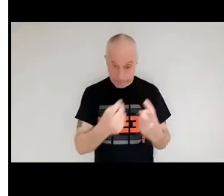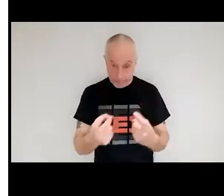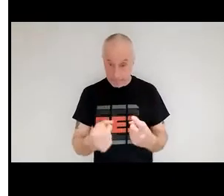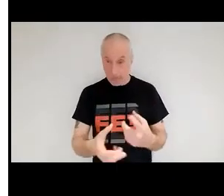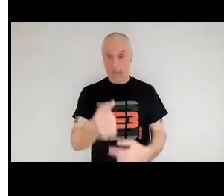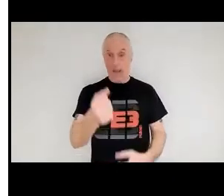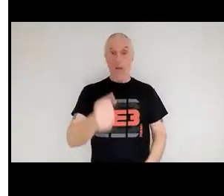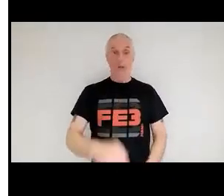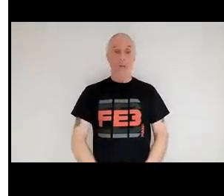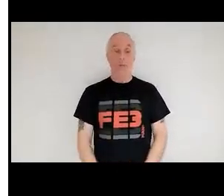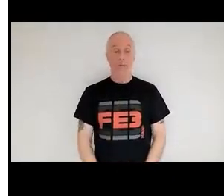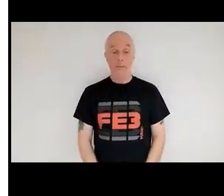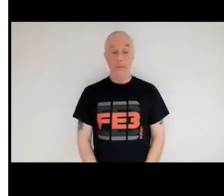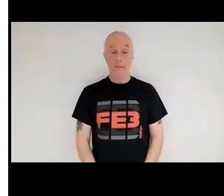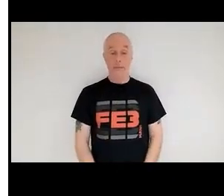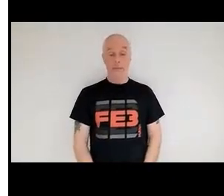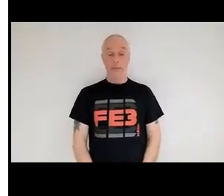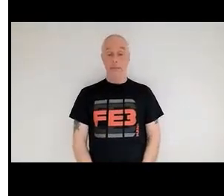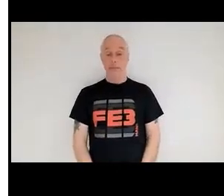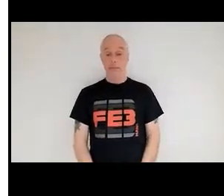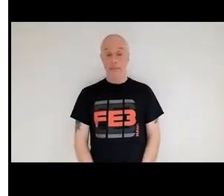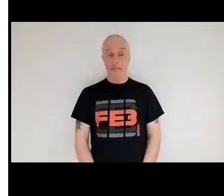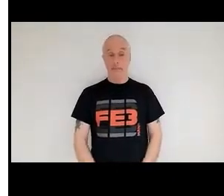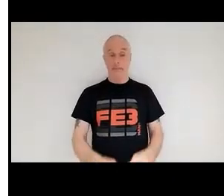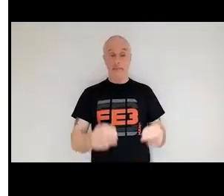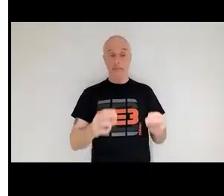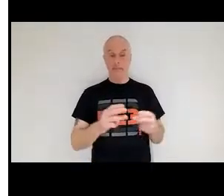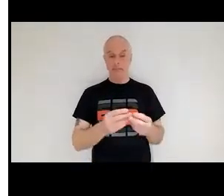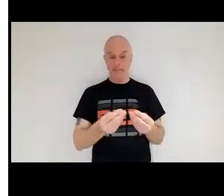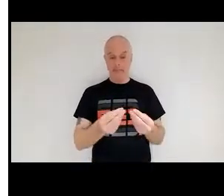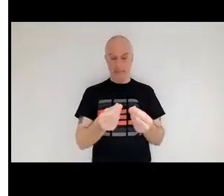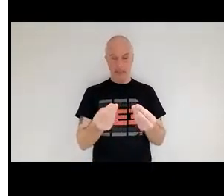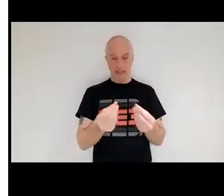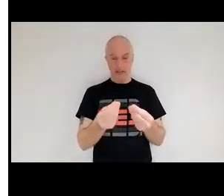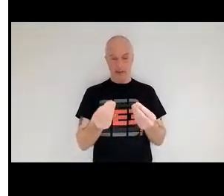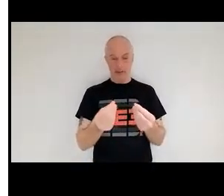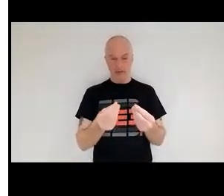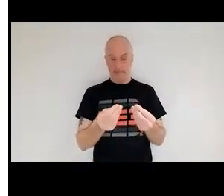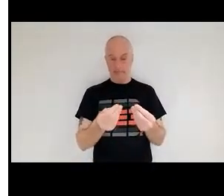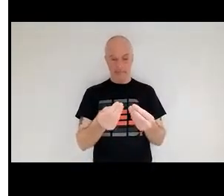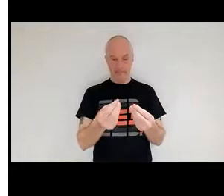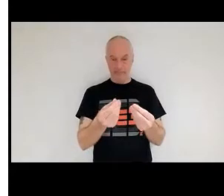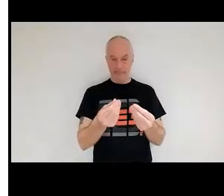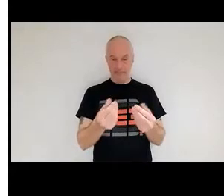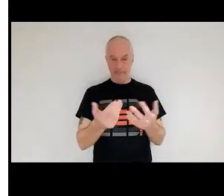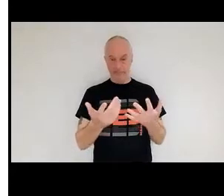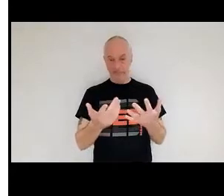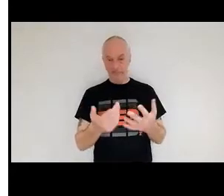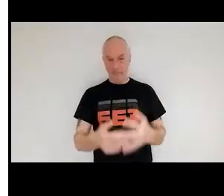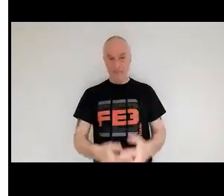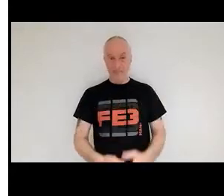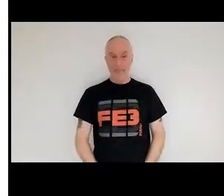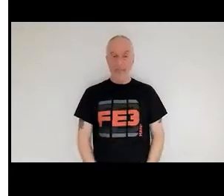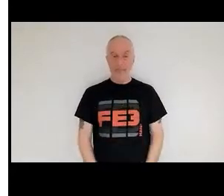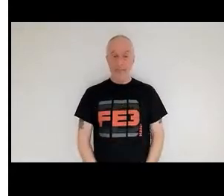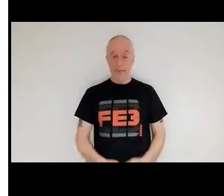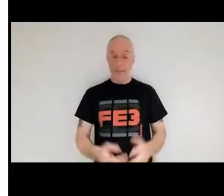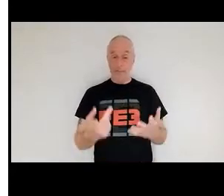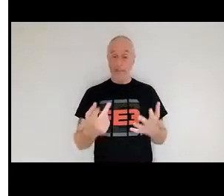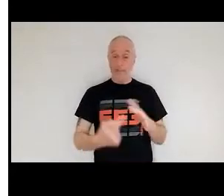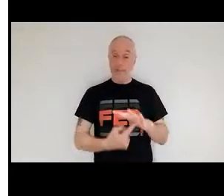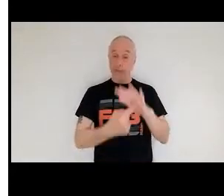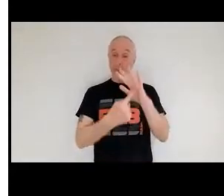Next on the list is always materials, because this is always quite sort of interesting to learn about. So clearly, materials are